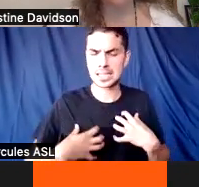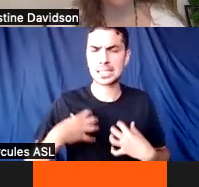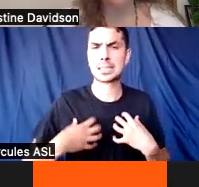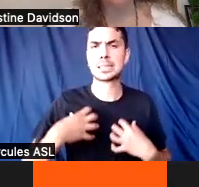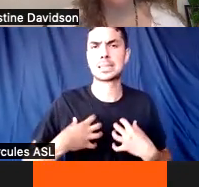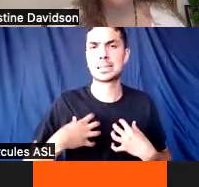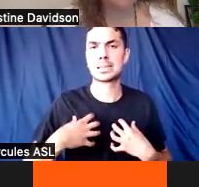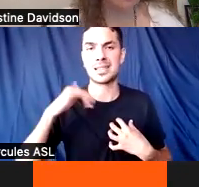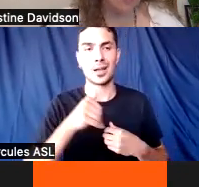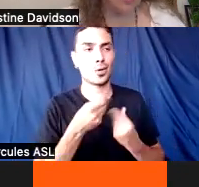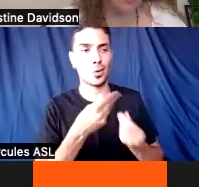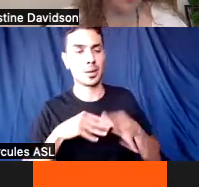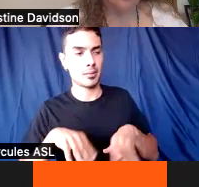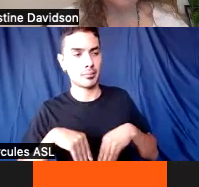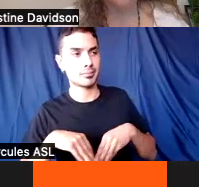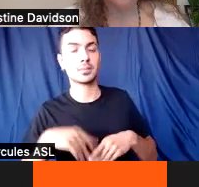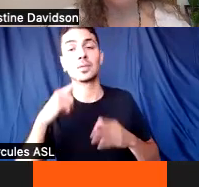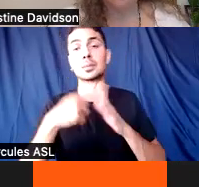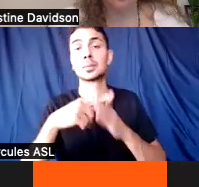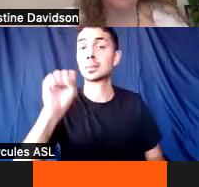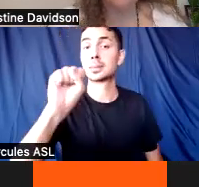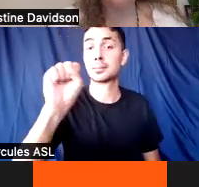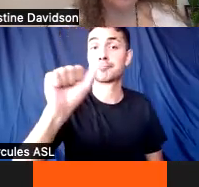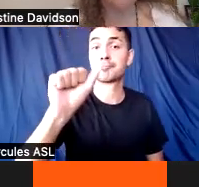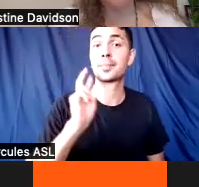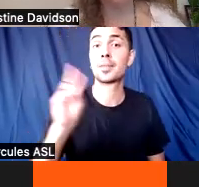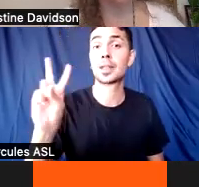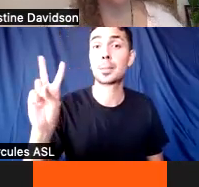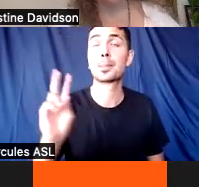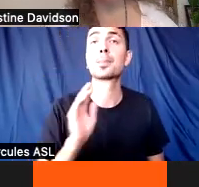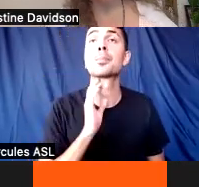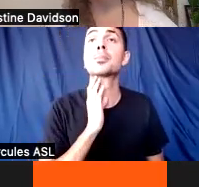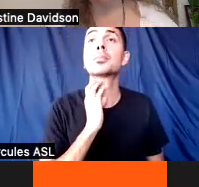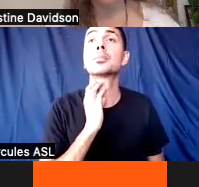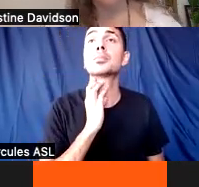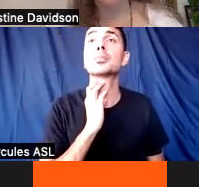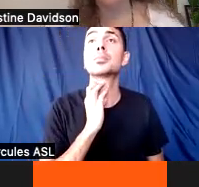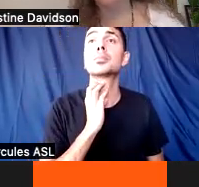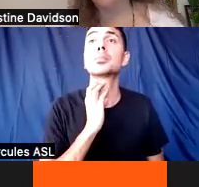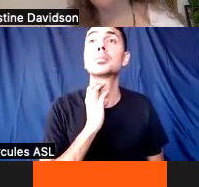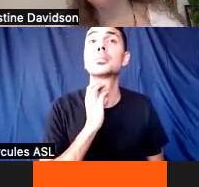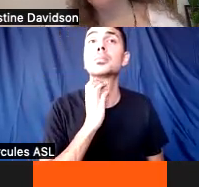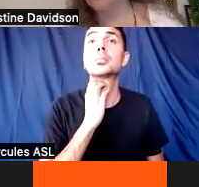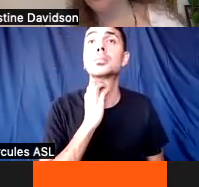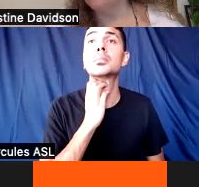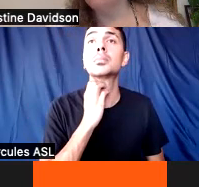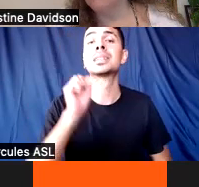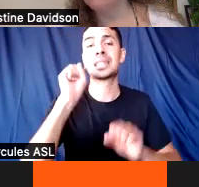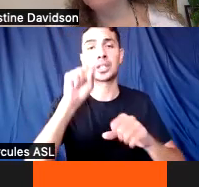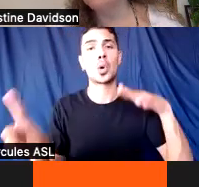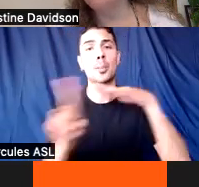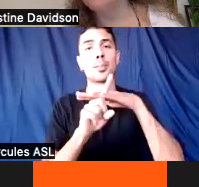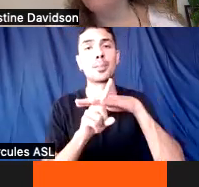For a sexual assault victim, can show up in all the same ways, just a little bit different tactic, right?